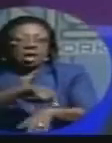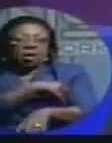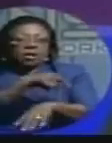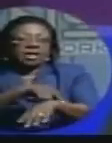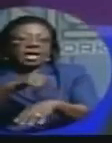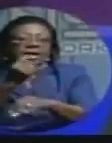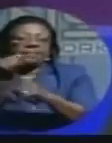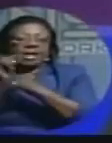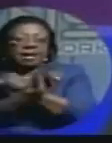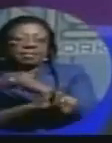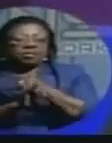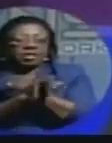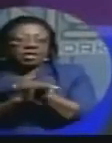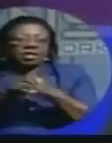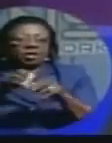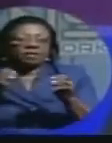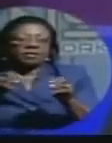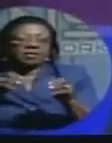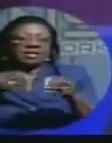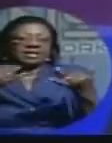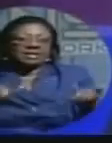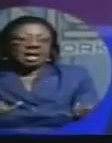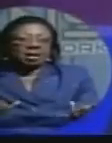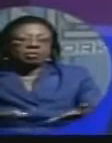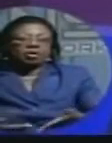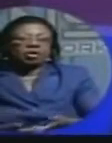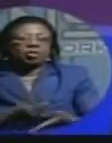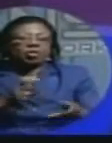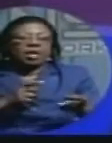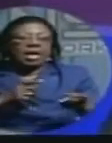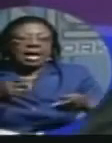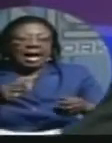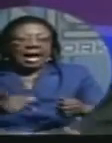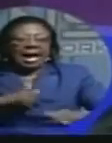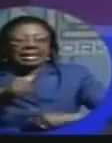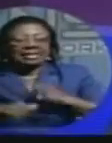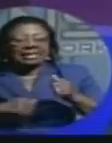immigration officer William Pratt has been appointed as acting director.